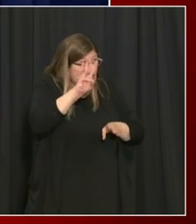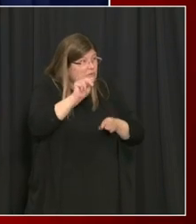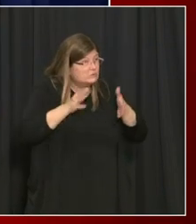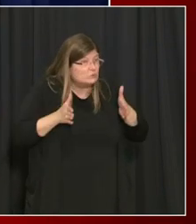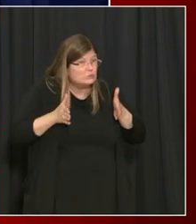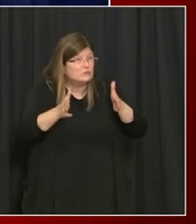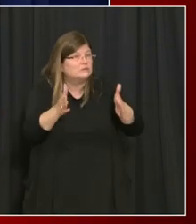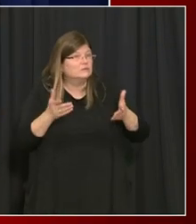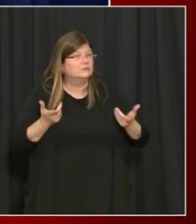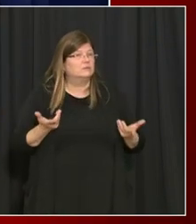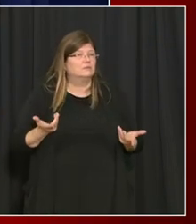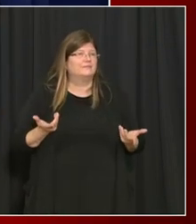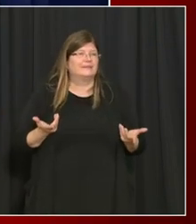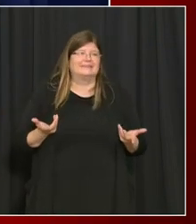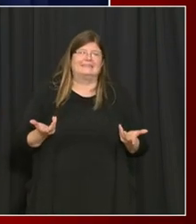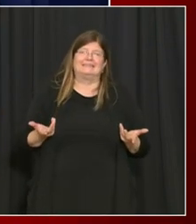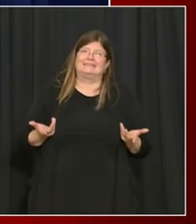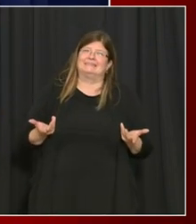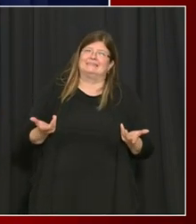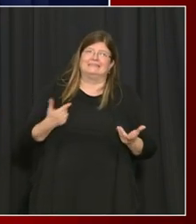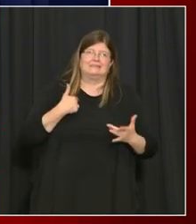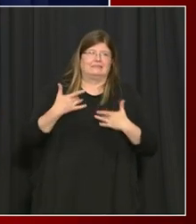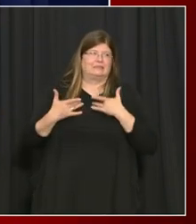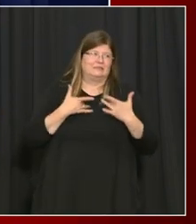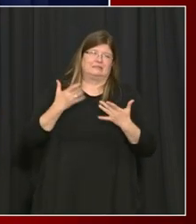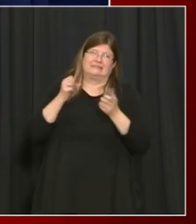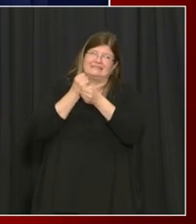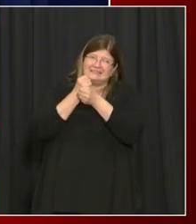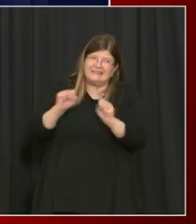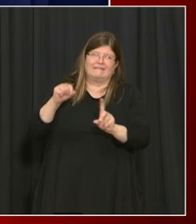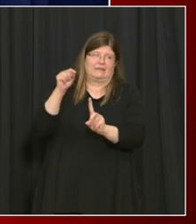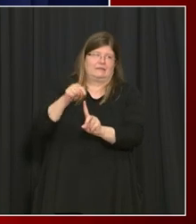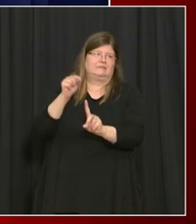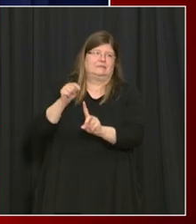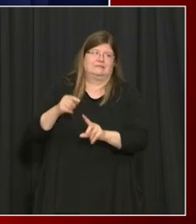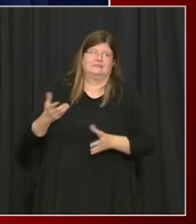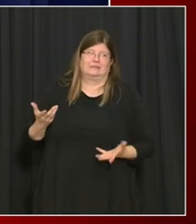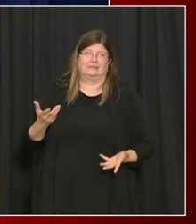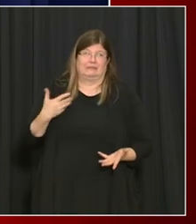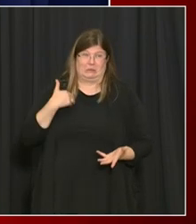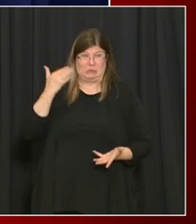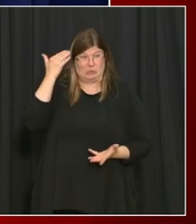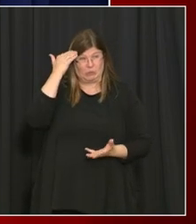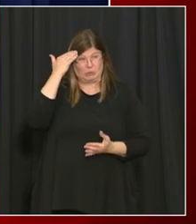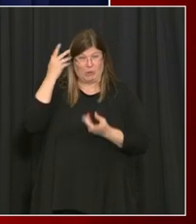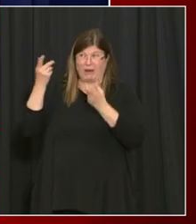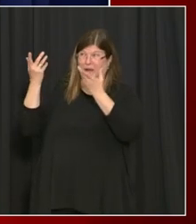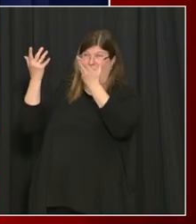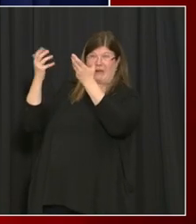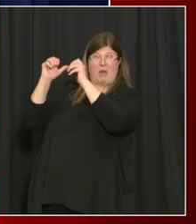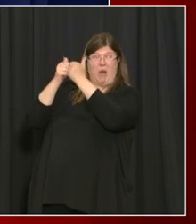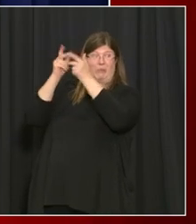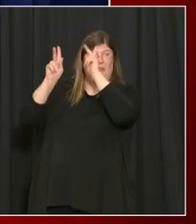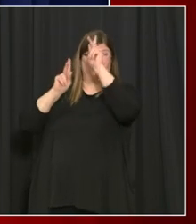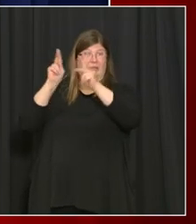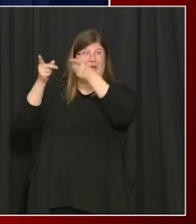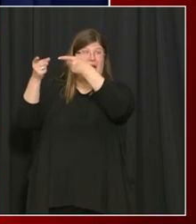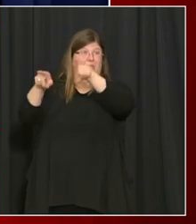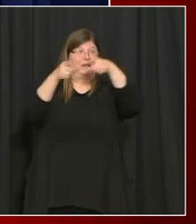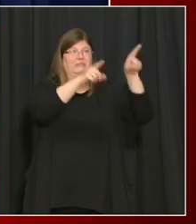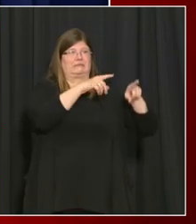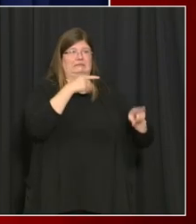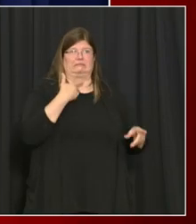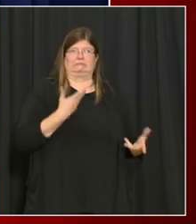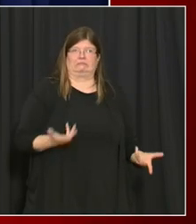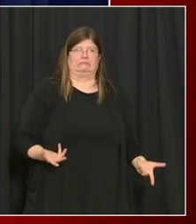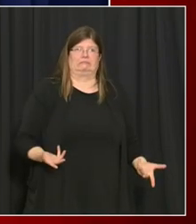always concerned about safety, and I don't really know what people are using to close the street, so I would be very